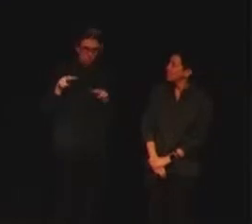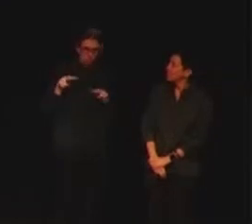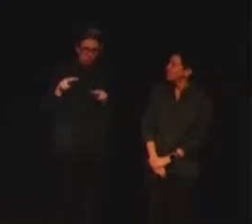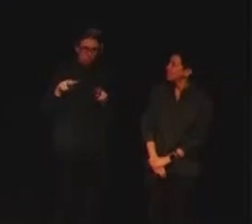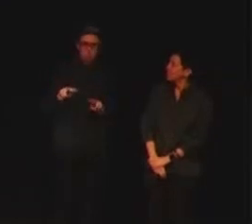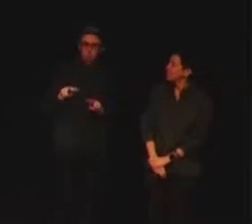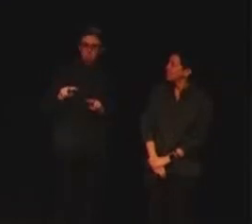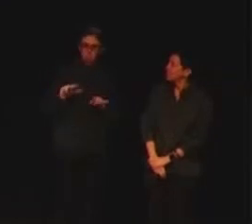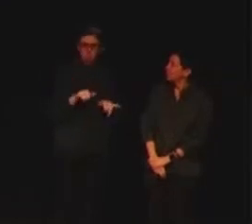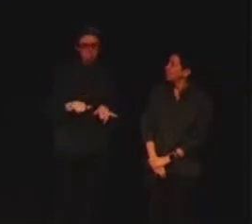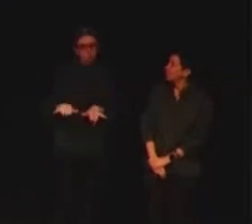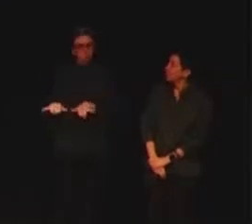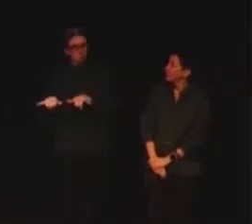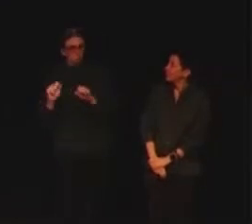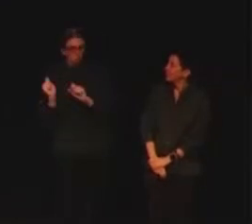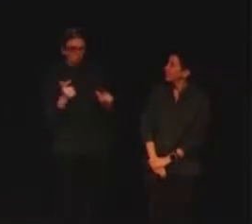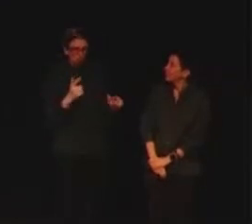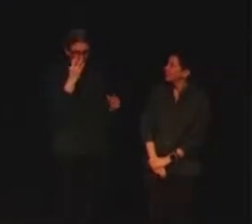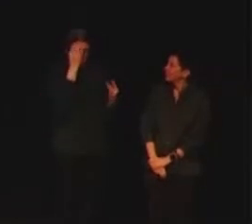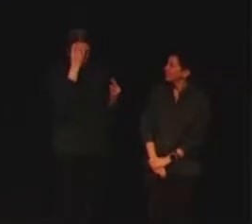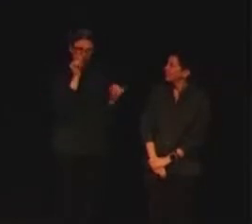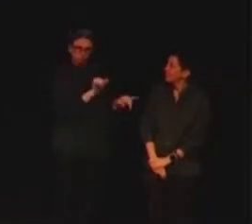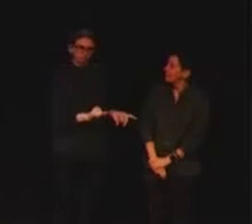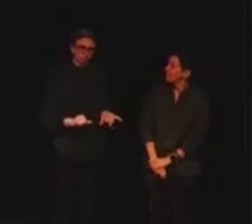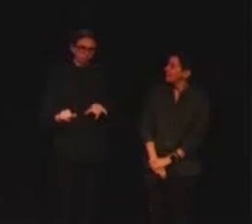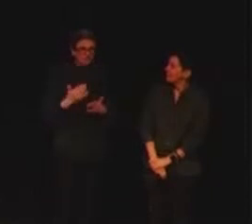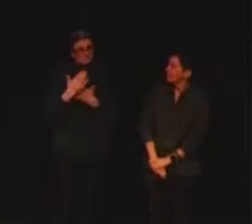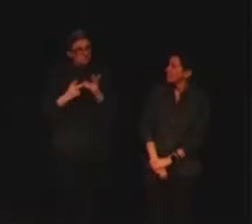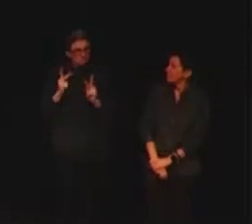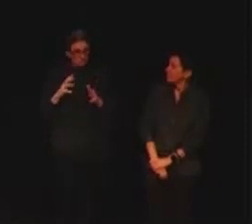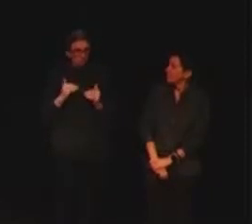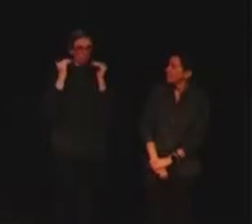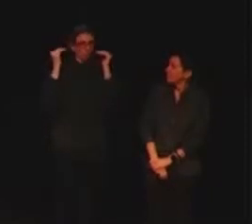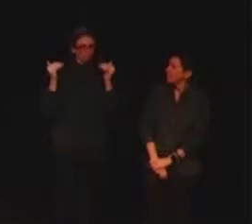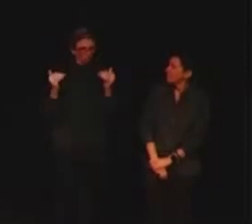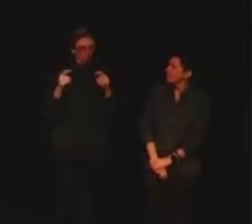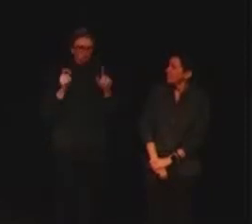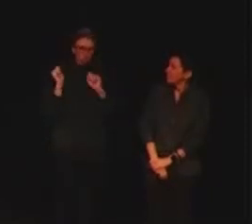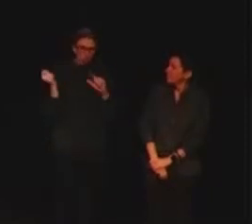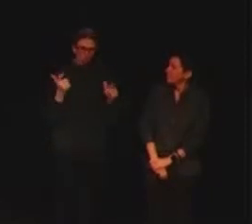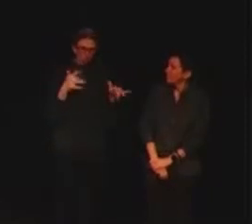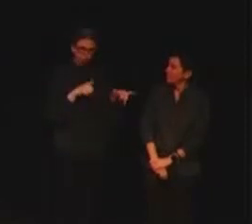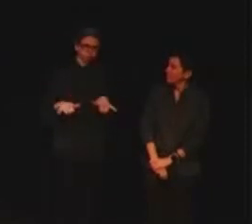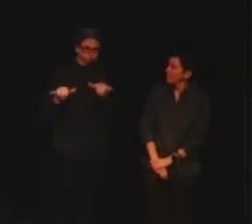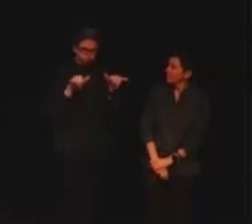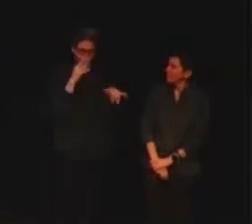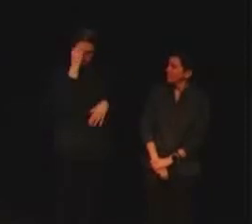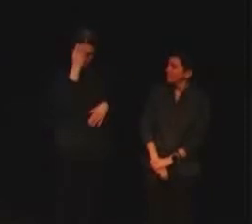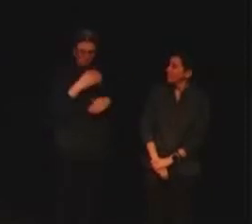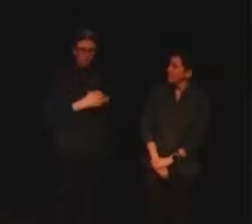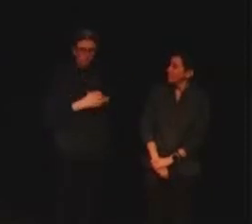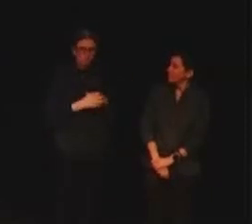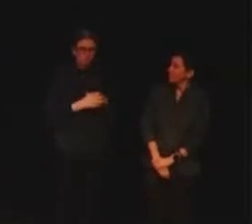recognizing that everyone has those thoughts. It's amplified for some, but everyone has those thoughts. So I guess circling back to your question of